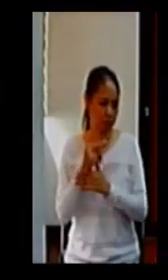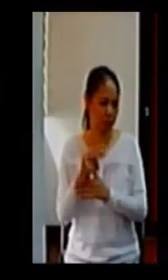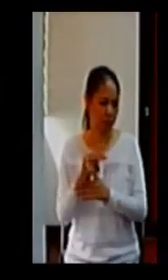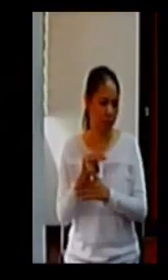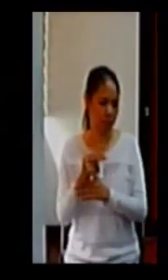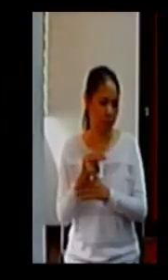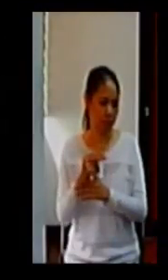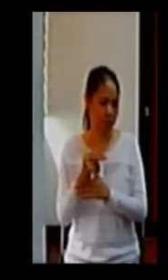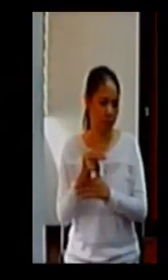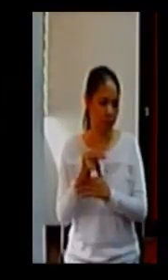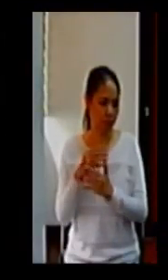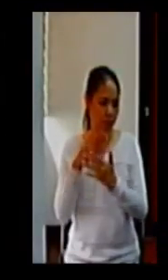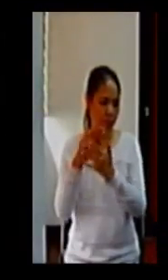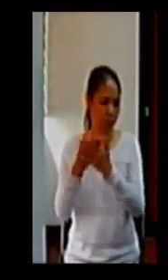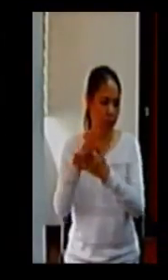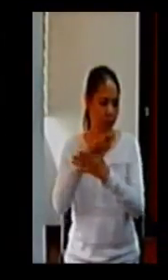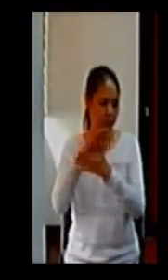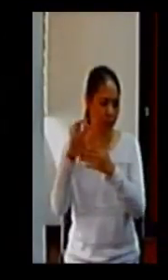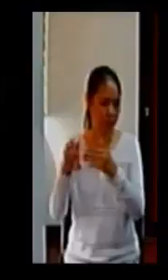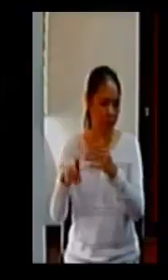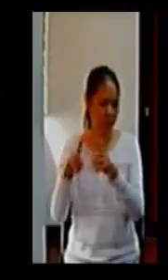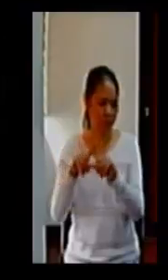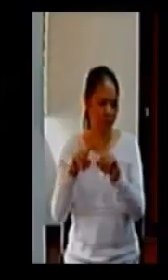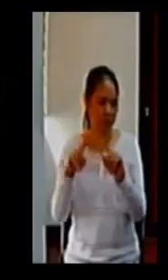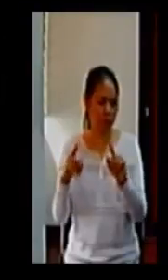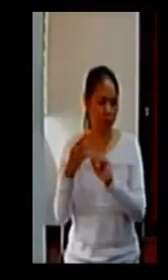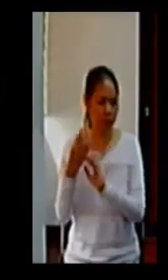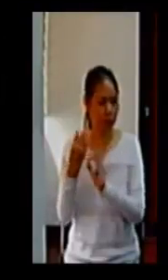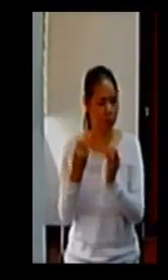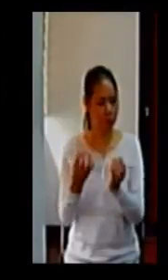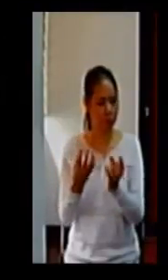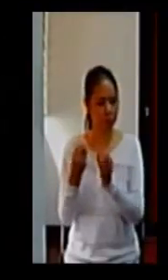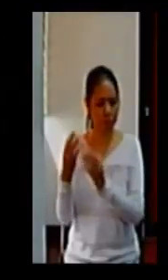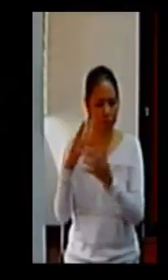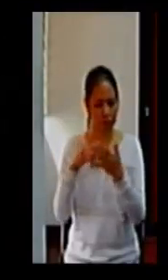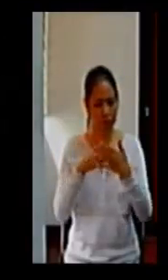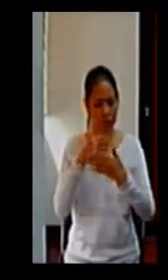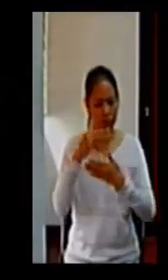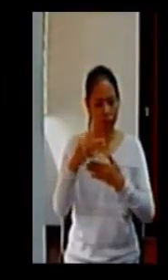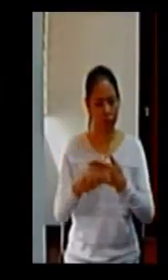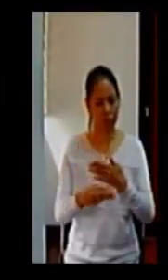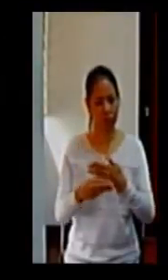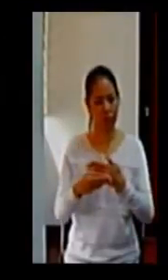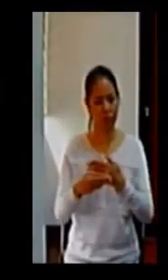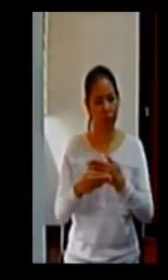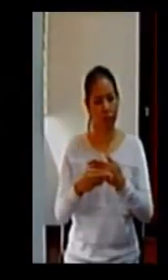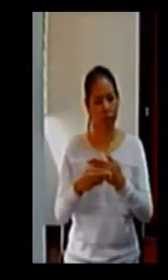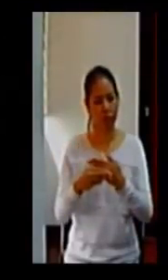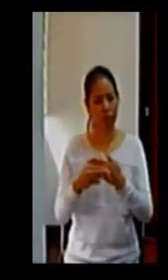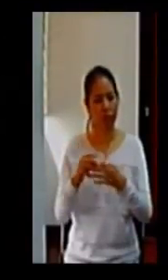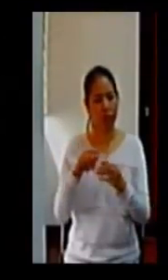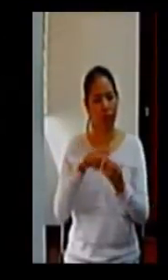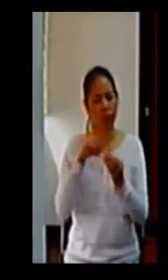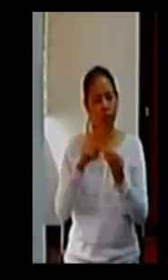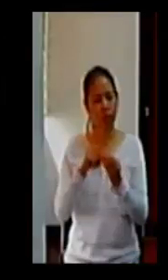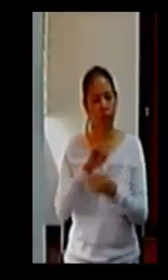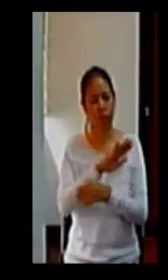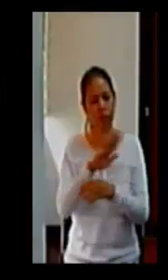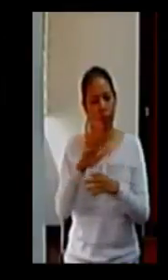dulo. Pero parang may maraming programa na tubag sa yung situation